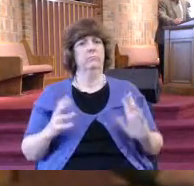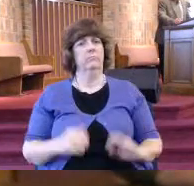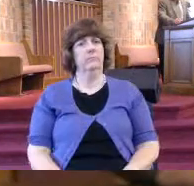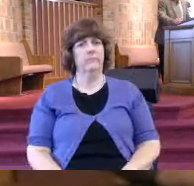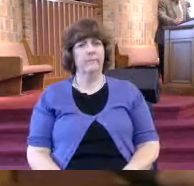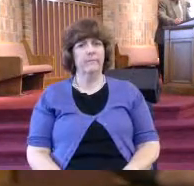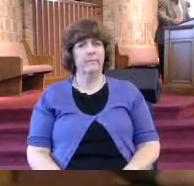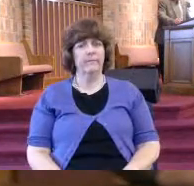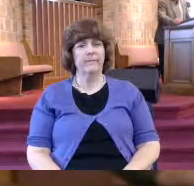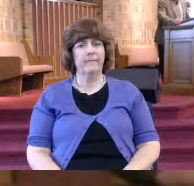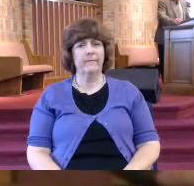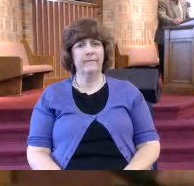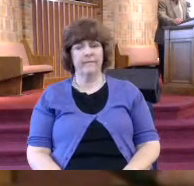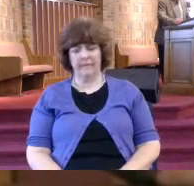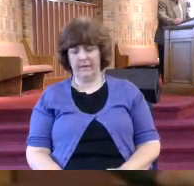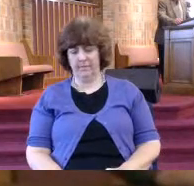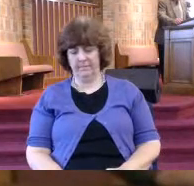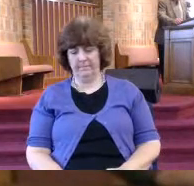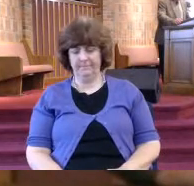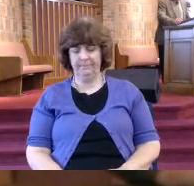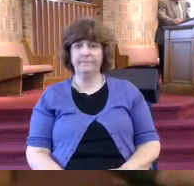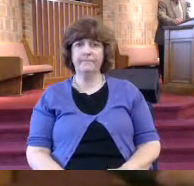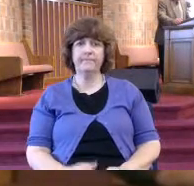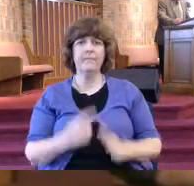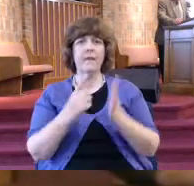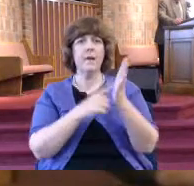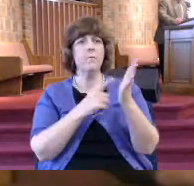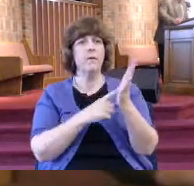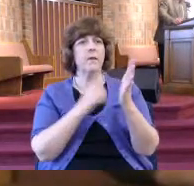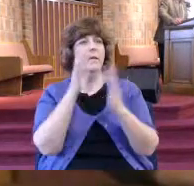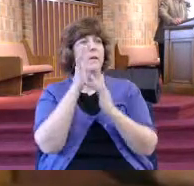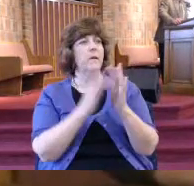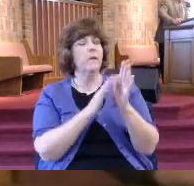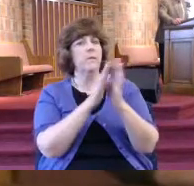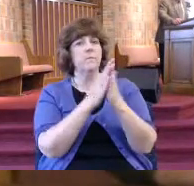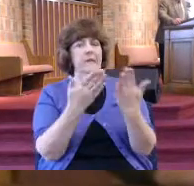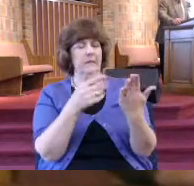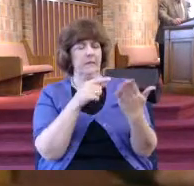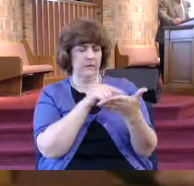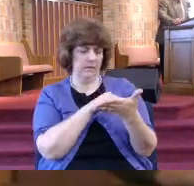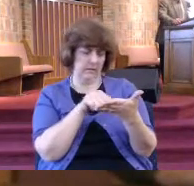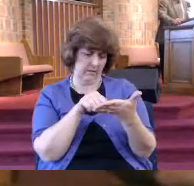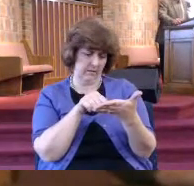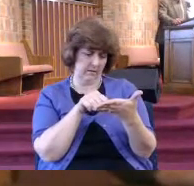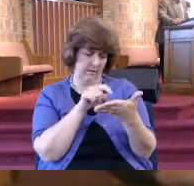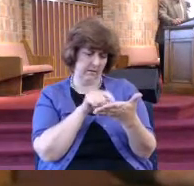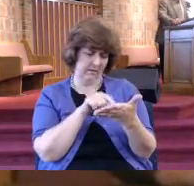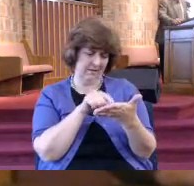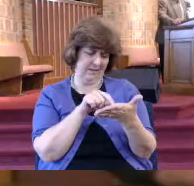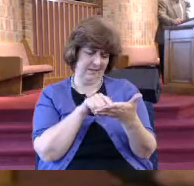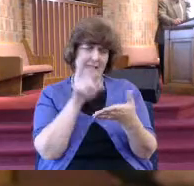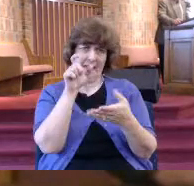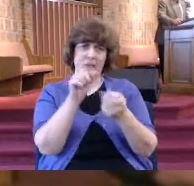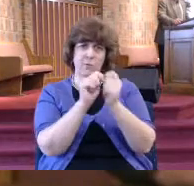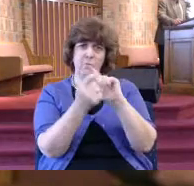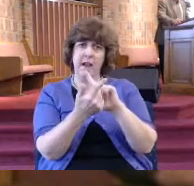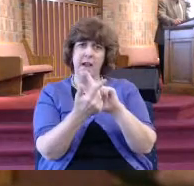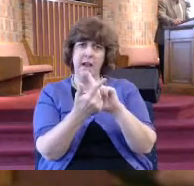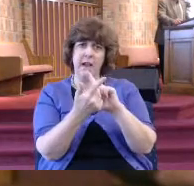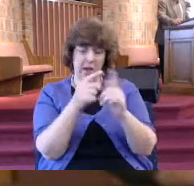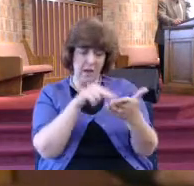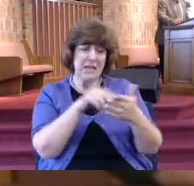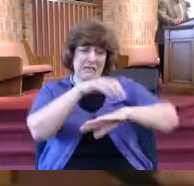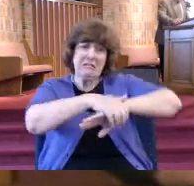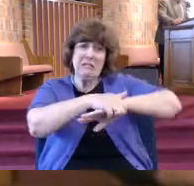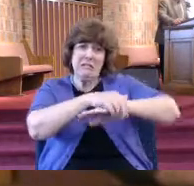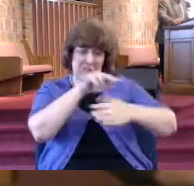Sometimes there are words in Scripture that need a little translation, even though they're translated properly into